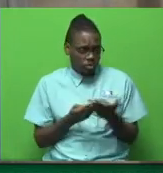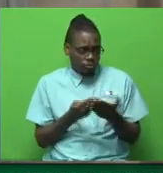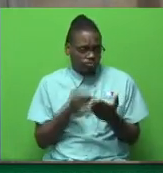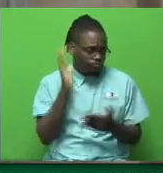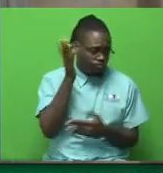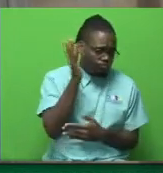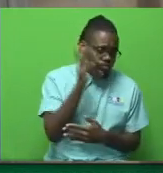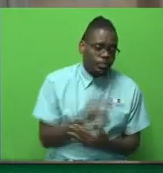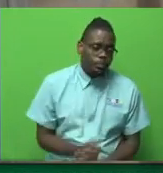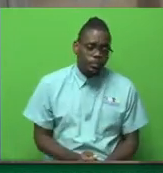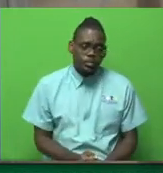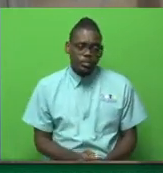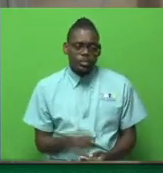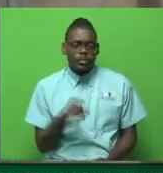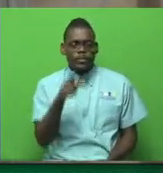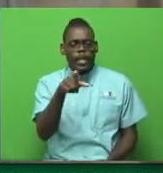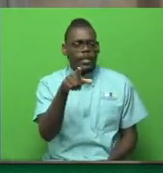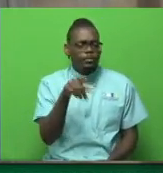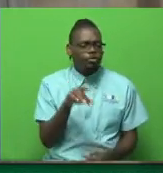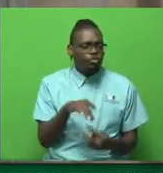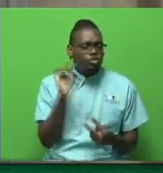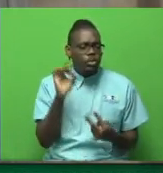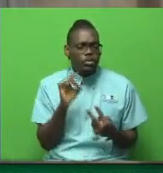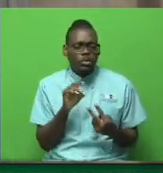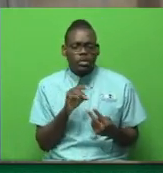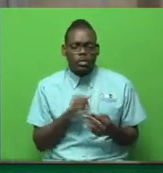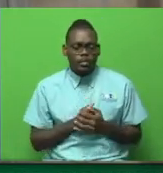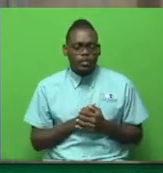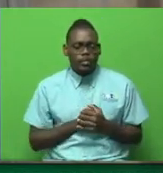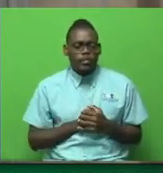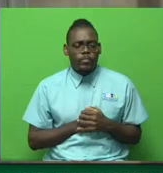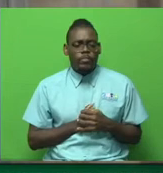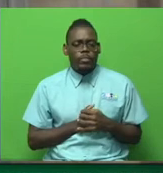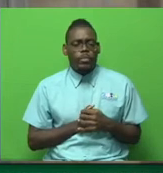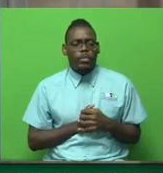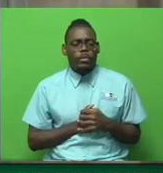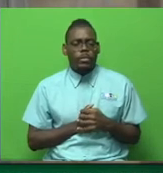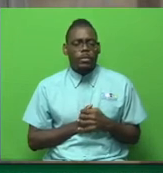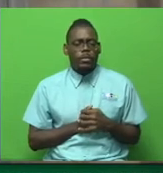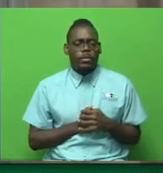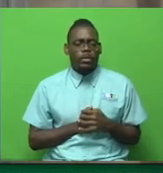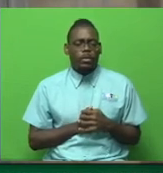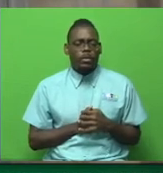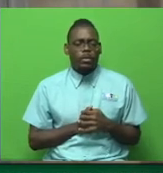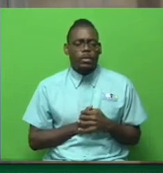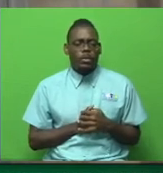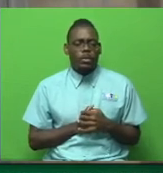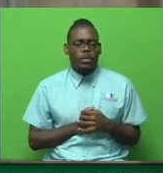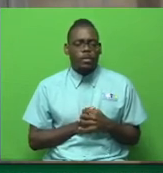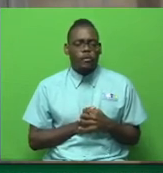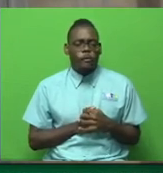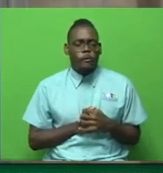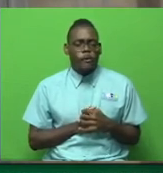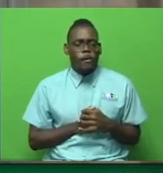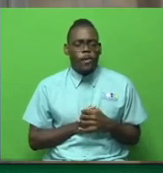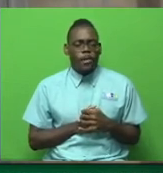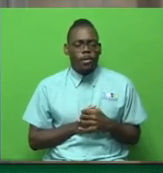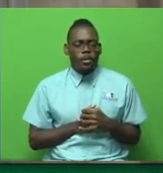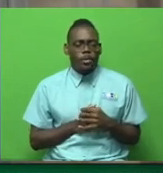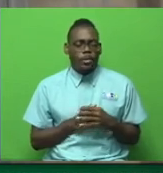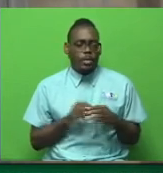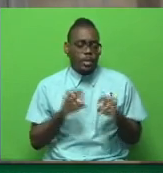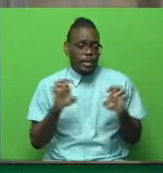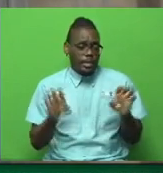to chose the period during his search of 2021 he said Easter weekend in Tobago